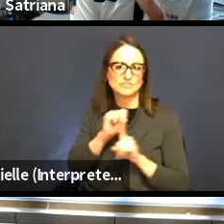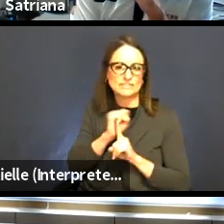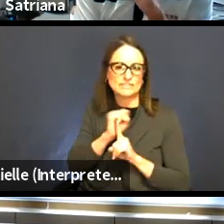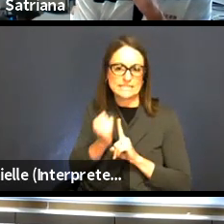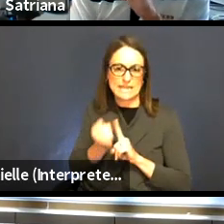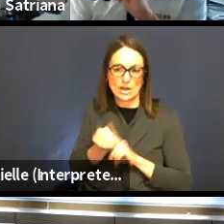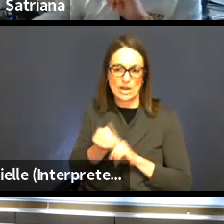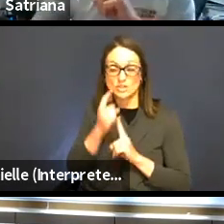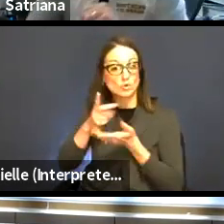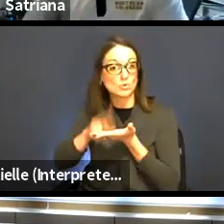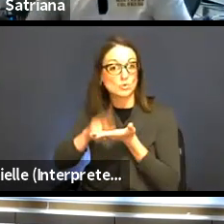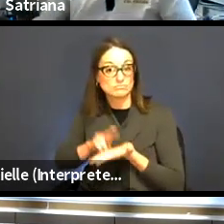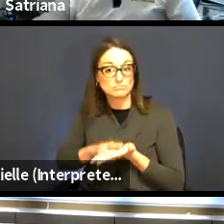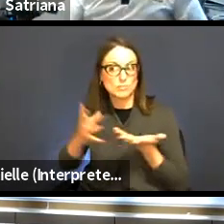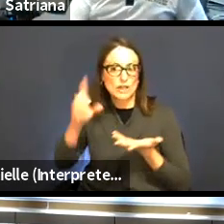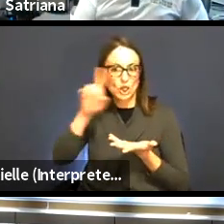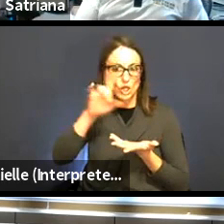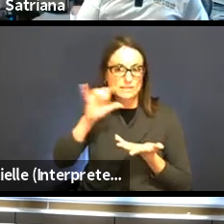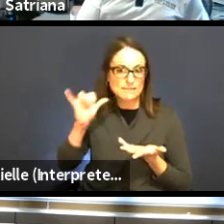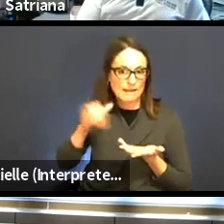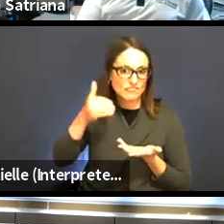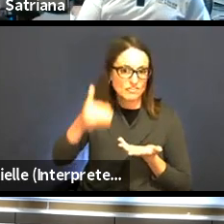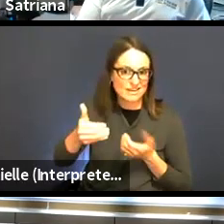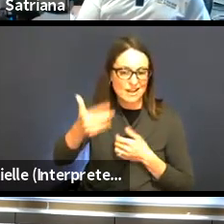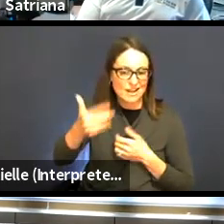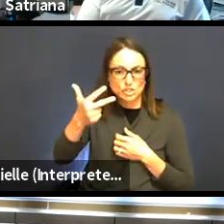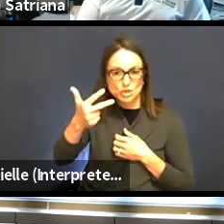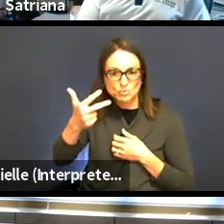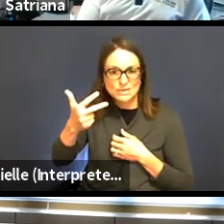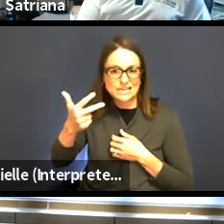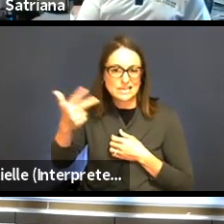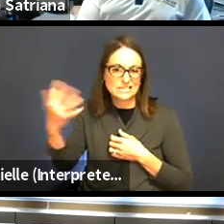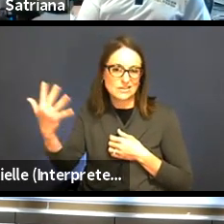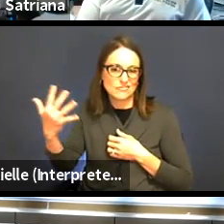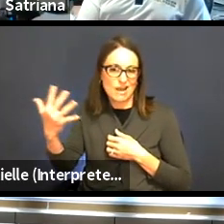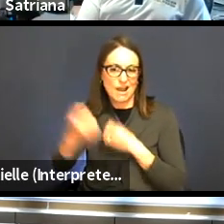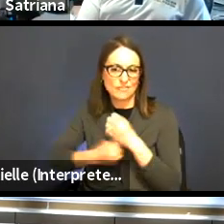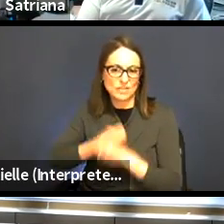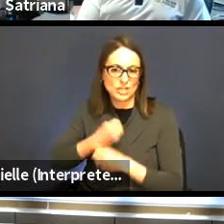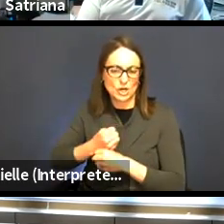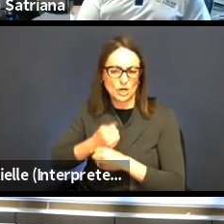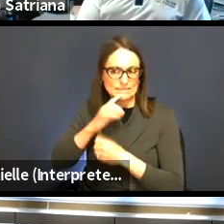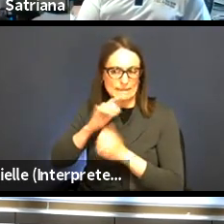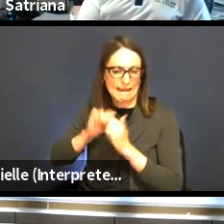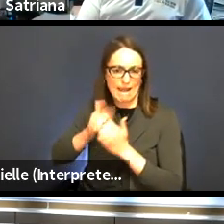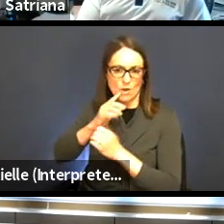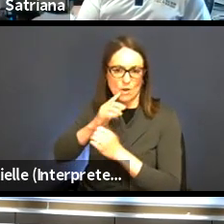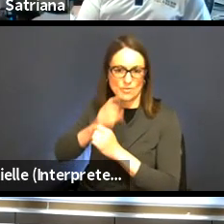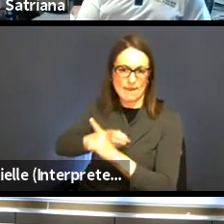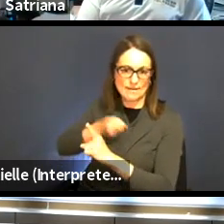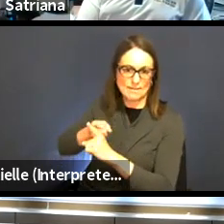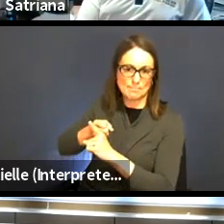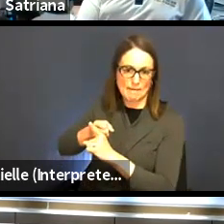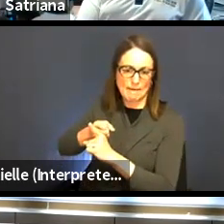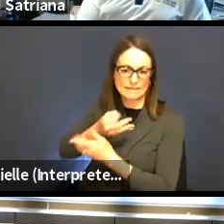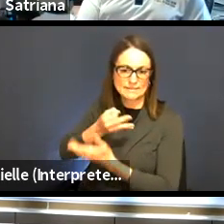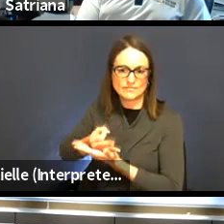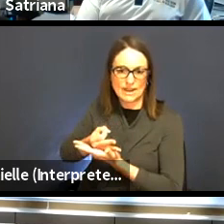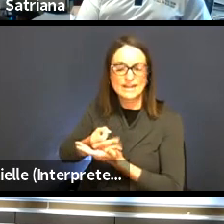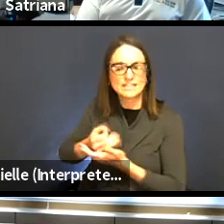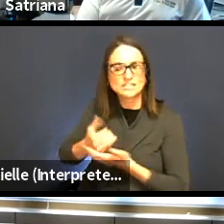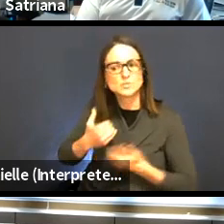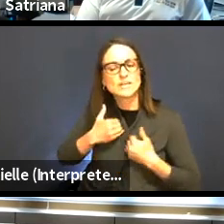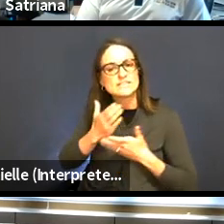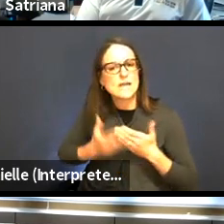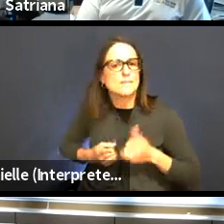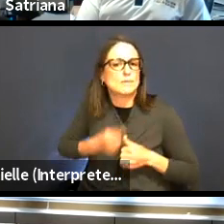the next 3 to 5 years and how that would impact our finances. So we have some preliminary models that we've been working on that kind of,